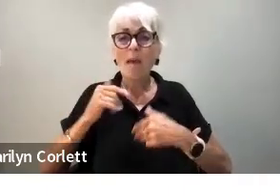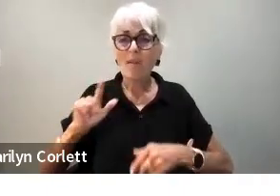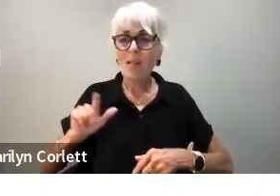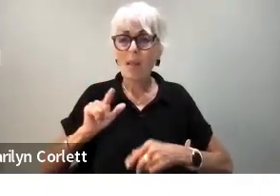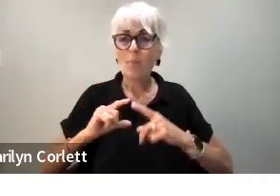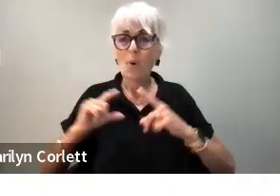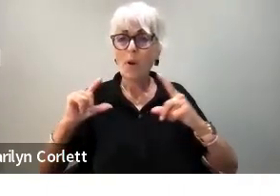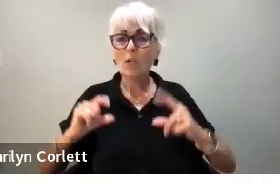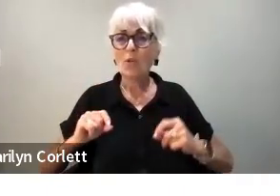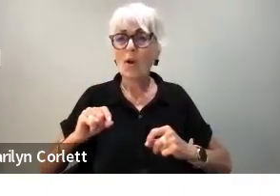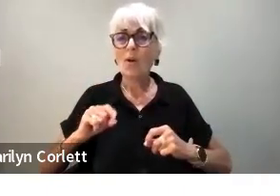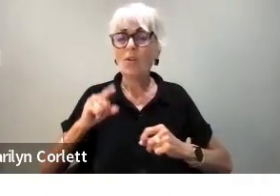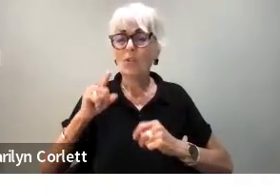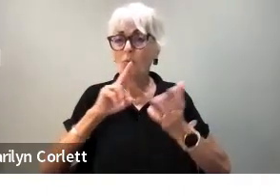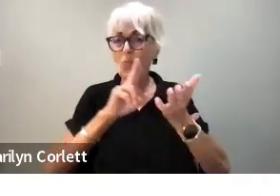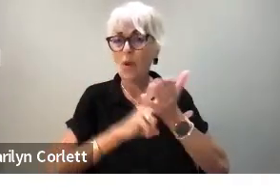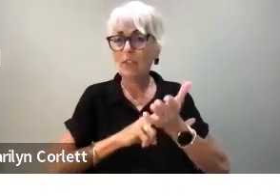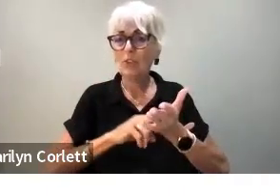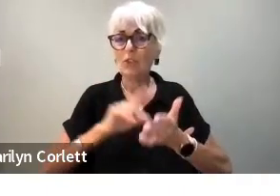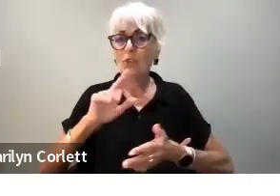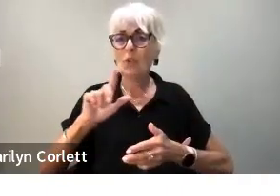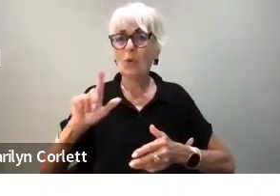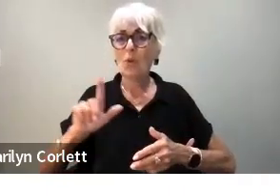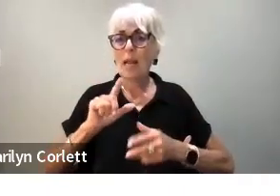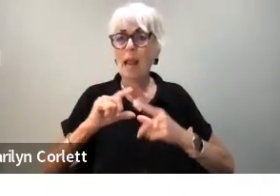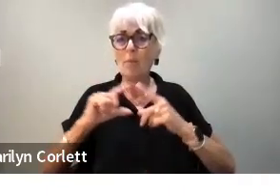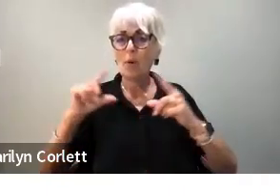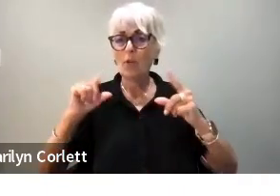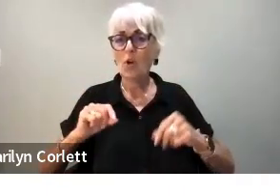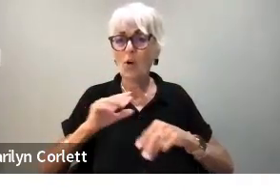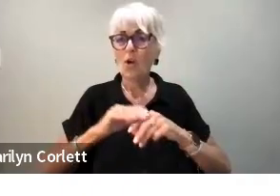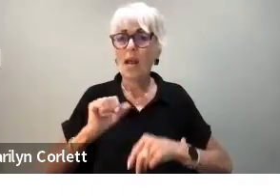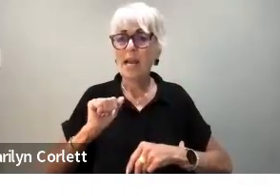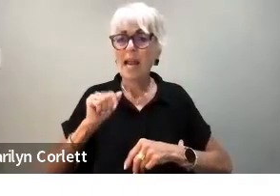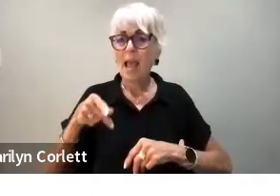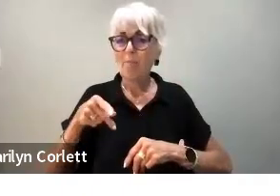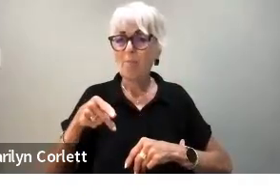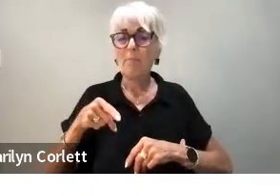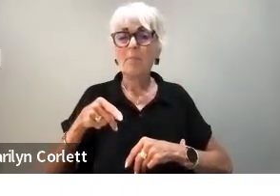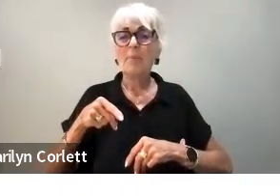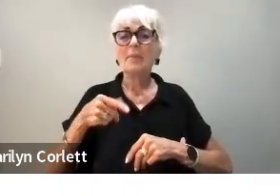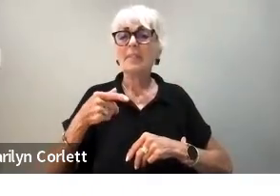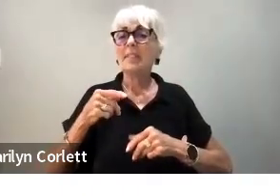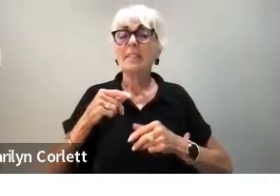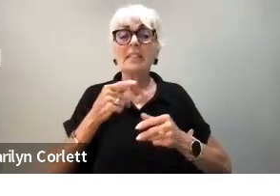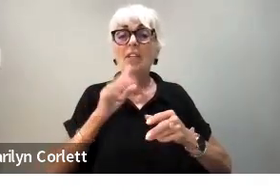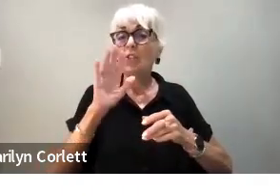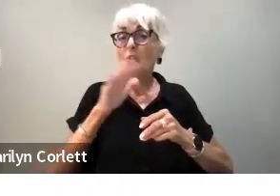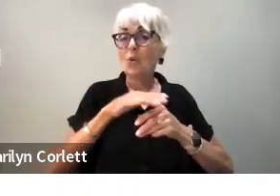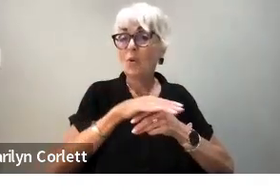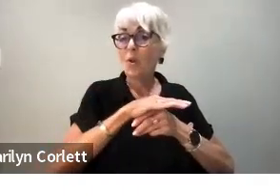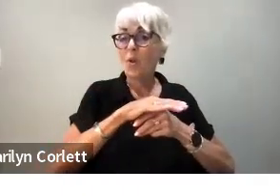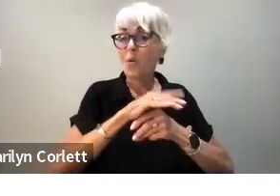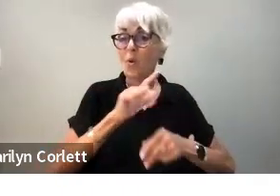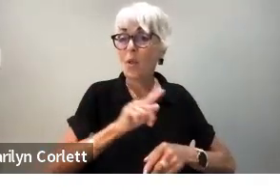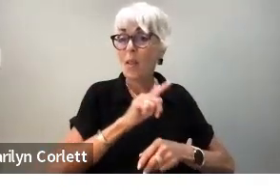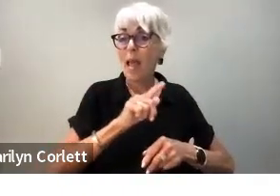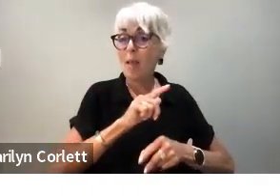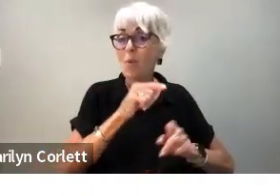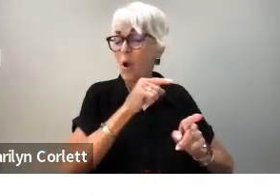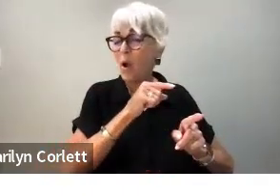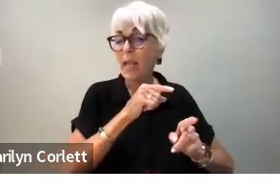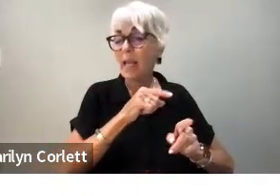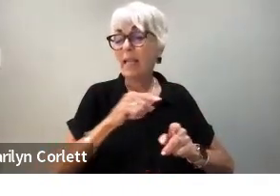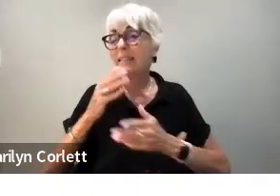card, you register your library card on this app, and whatever is at your local library, and some stuff that's not